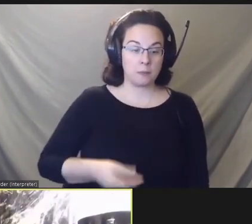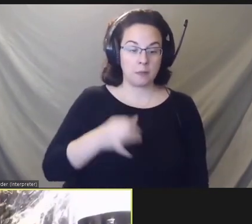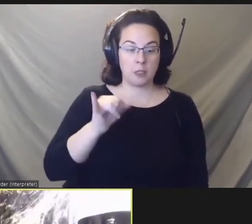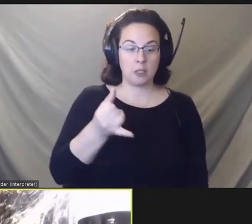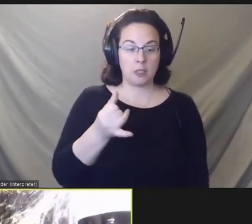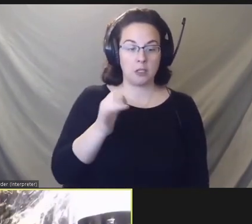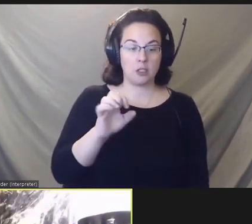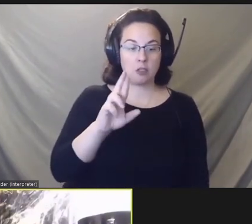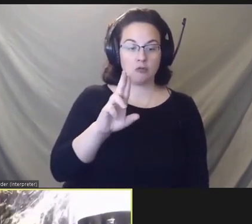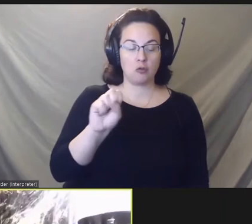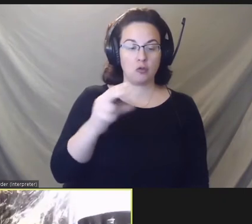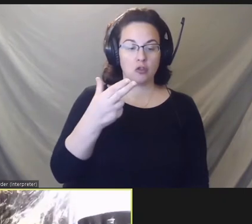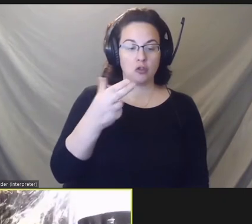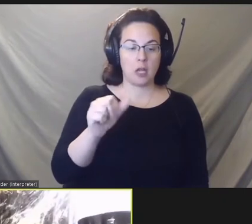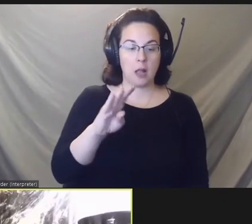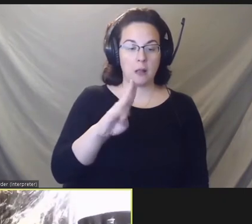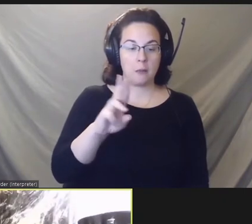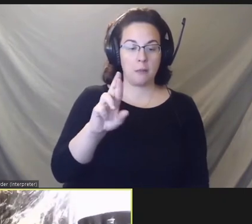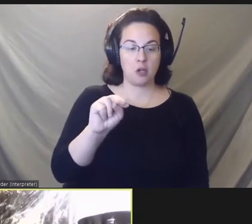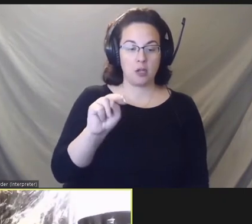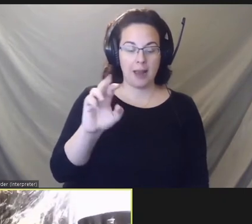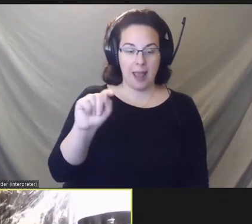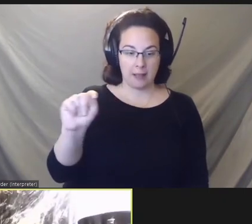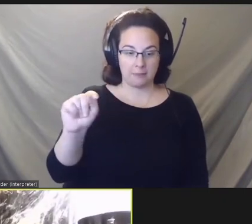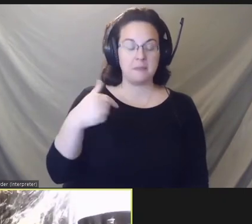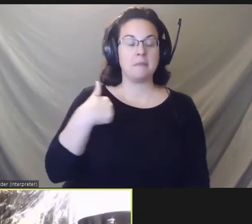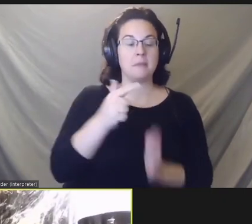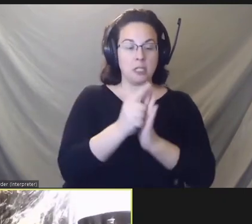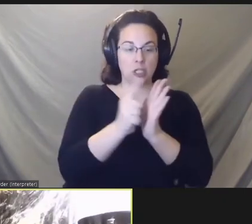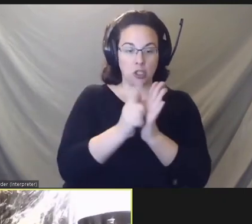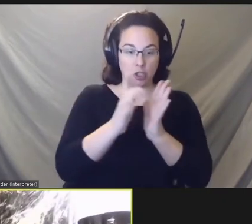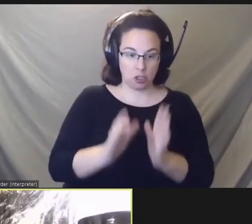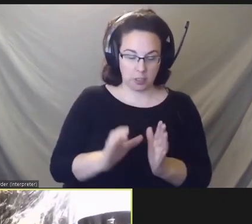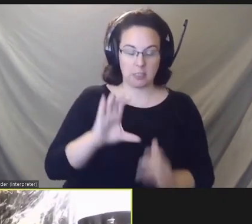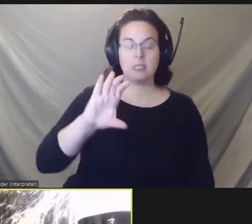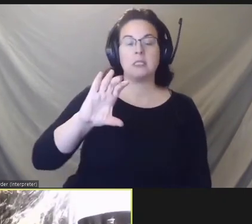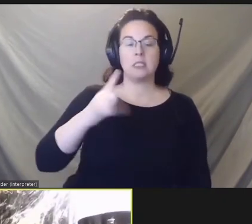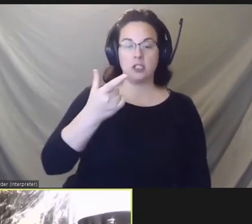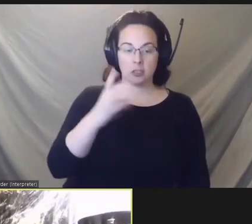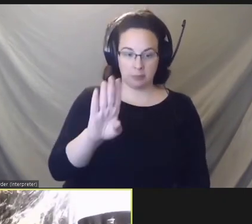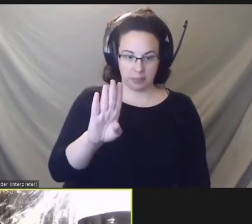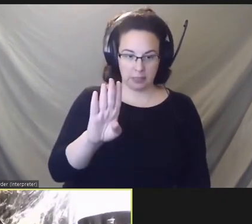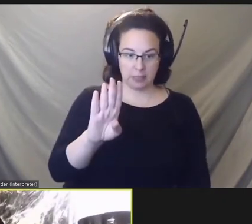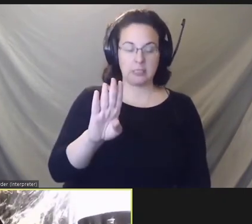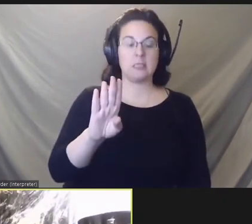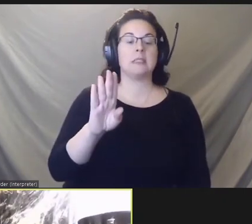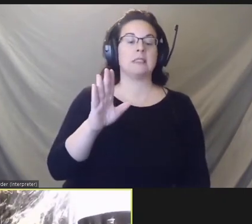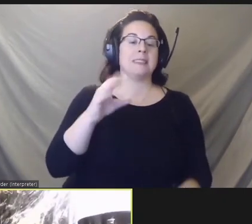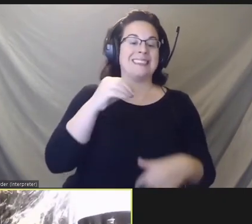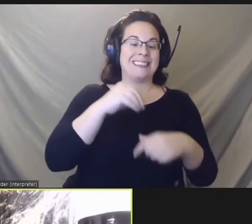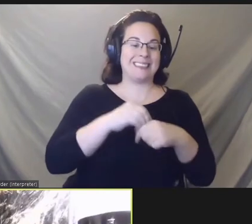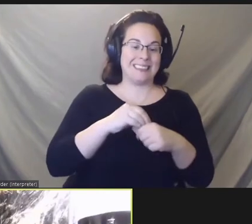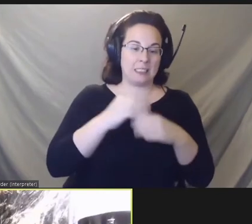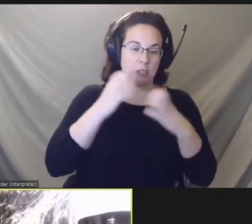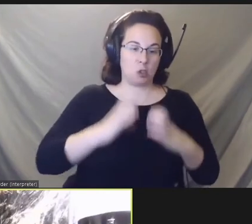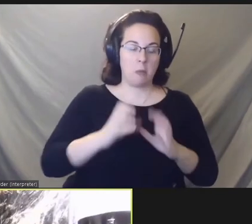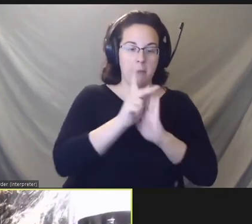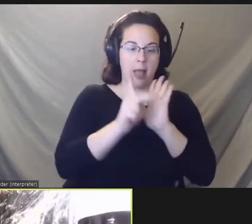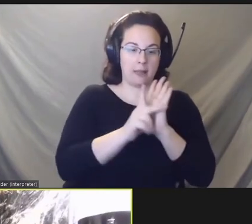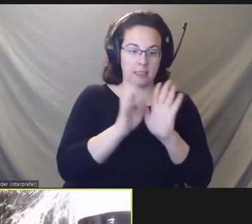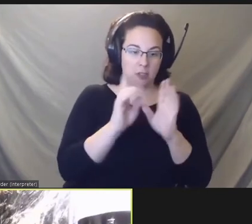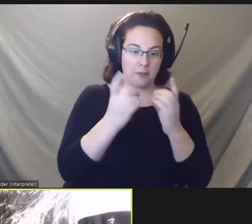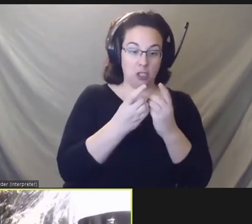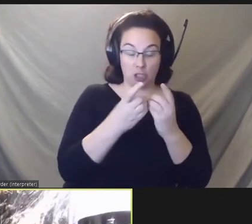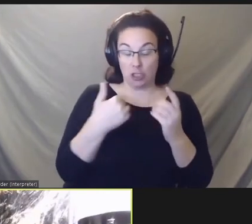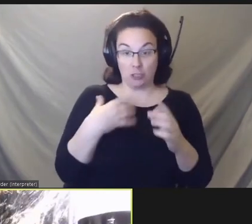Burnett. I'm an attorney in the Consumer and Government Affairs Bureau's Consumer Policy Division. And just a side